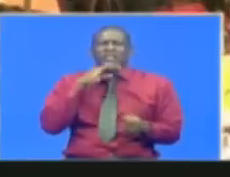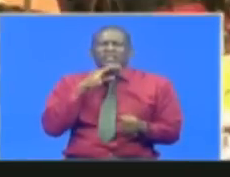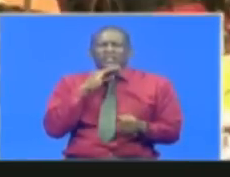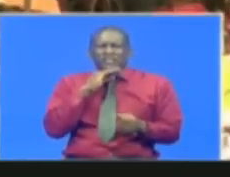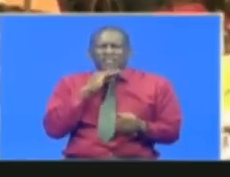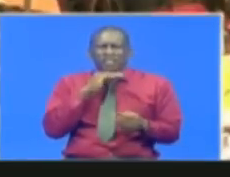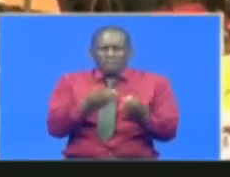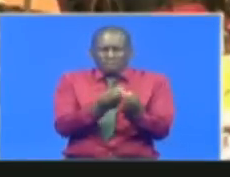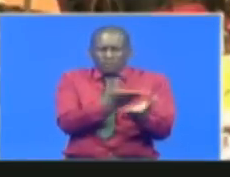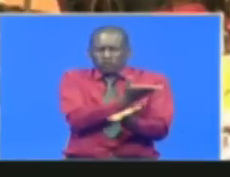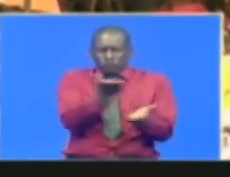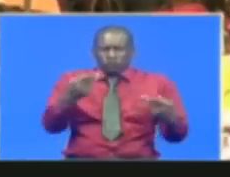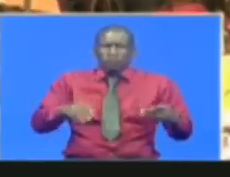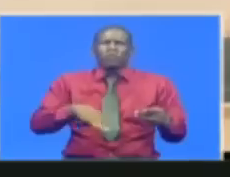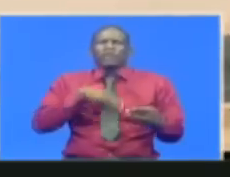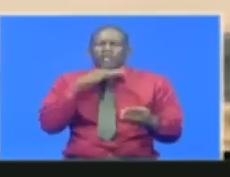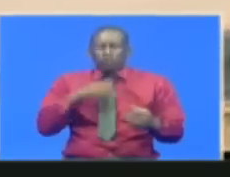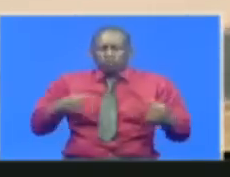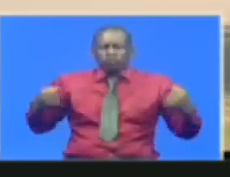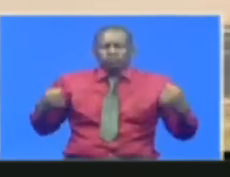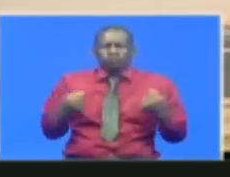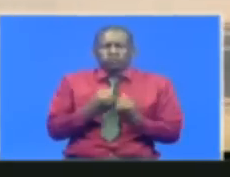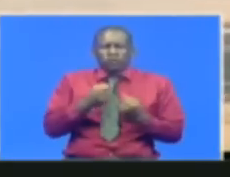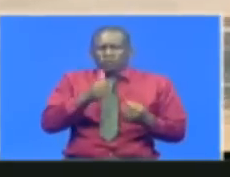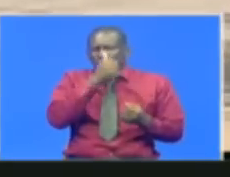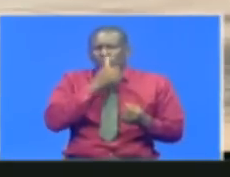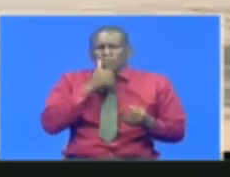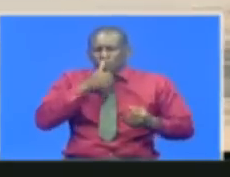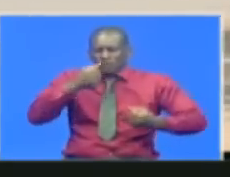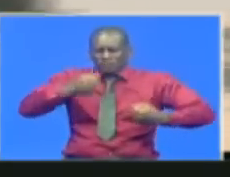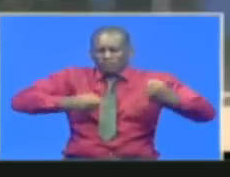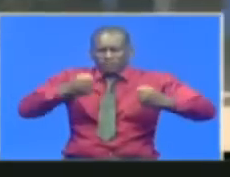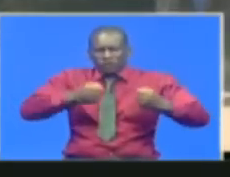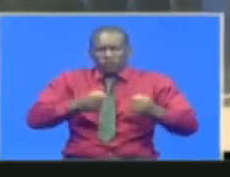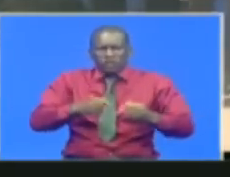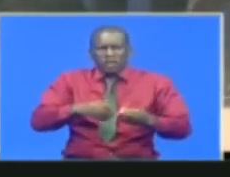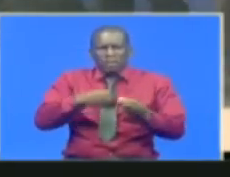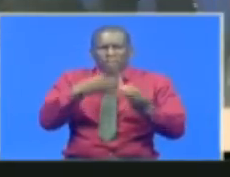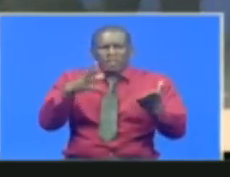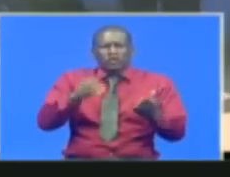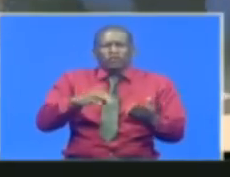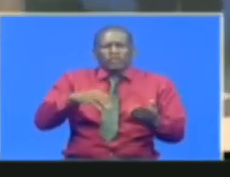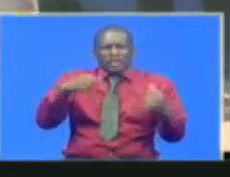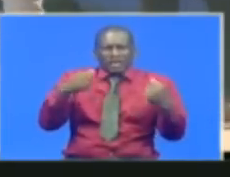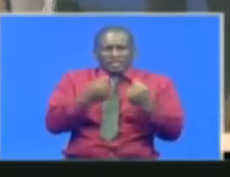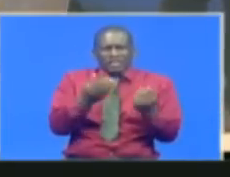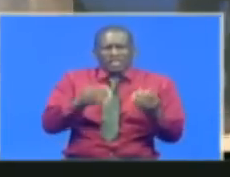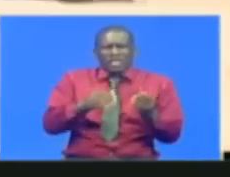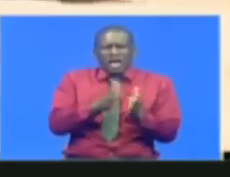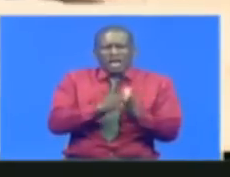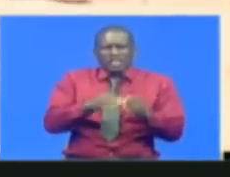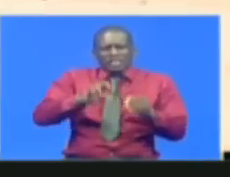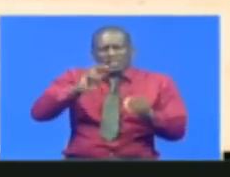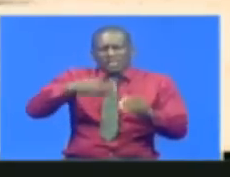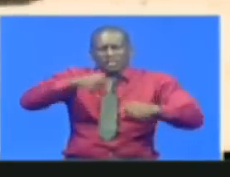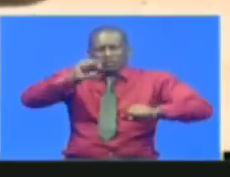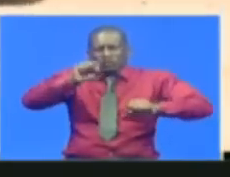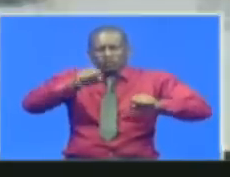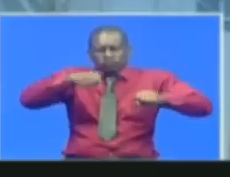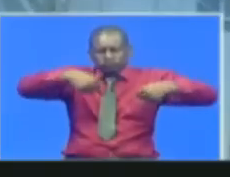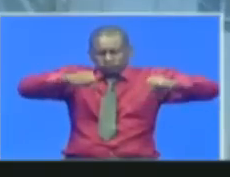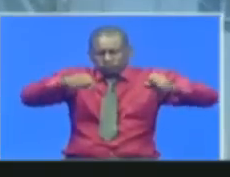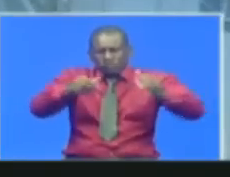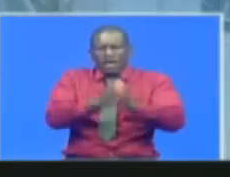Most of those who died were hit-and-run victims, with private motor vehicles accounting for most of these deaths, followed by motorcycles and public service